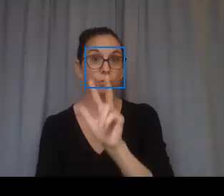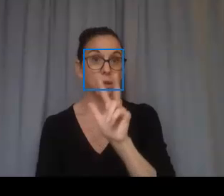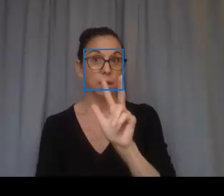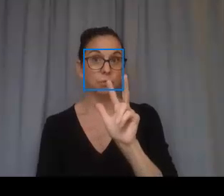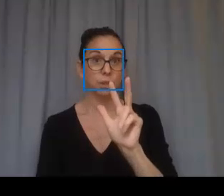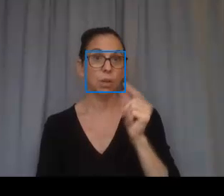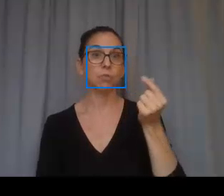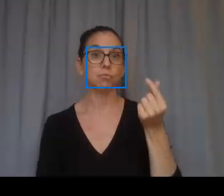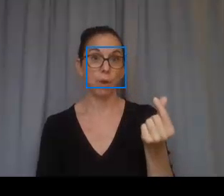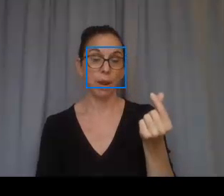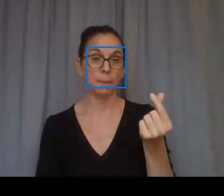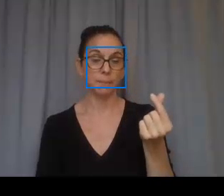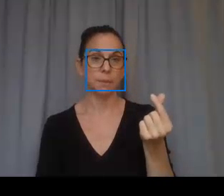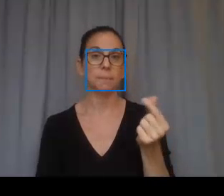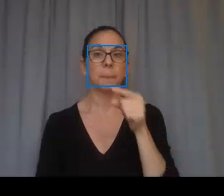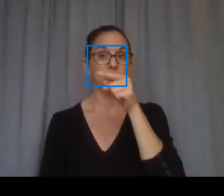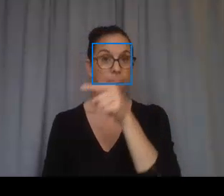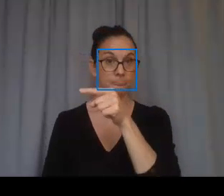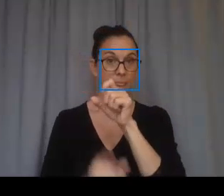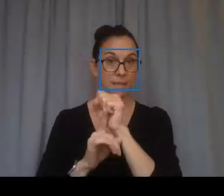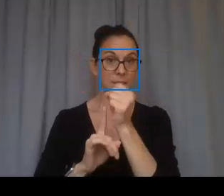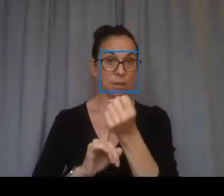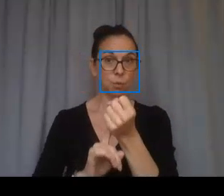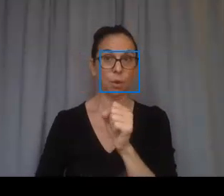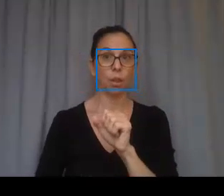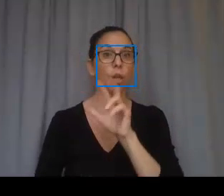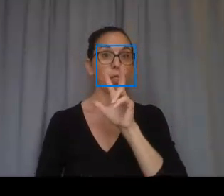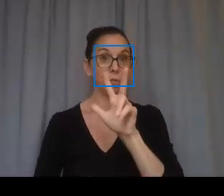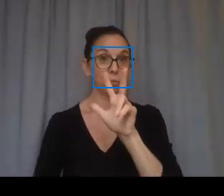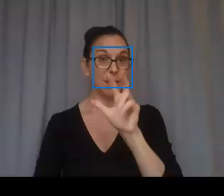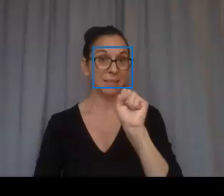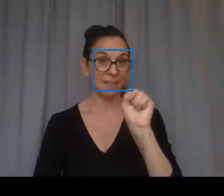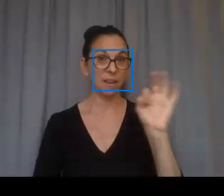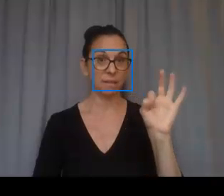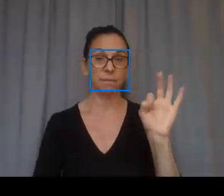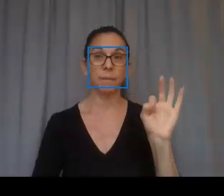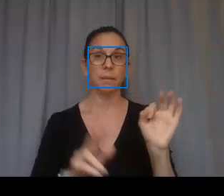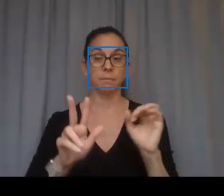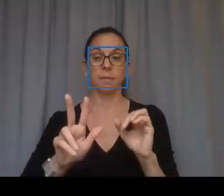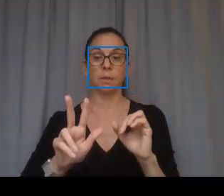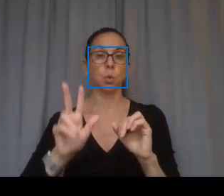2.333 grams. So in this case, 3 significant digits, we would drop that final 3,